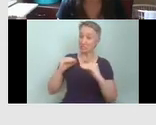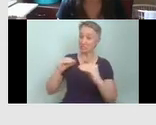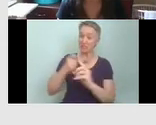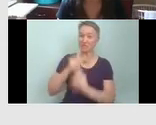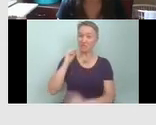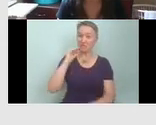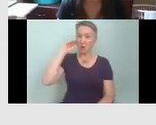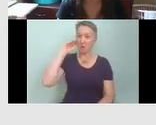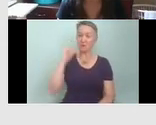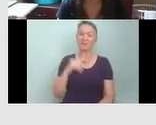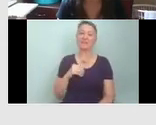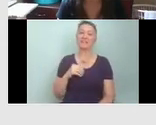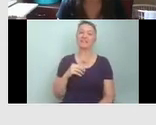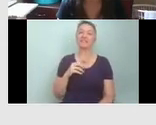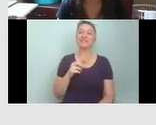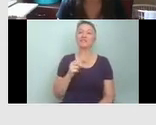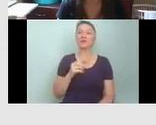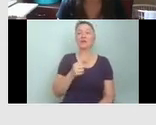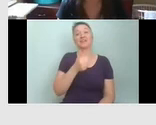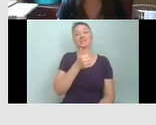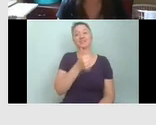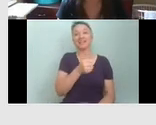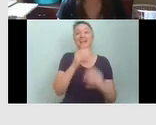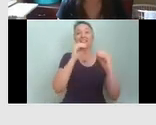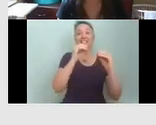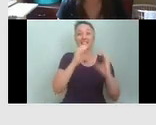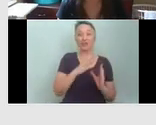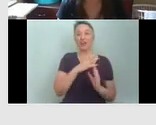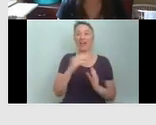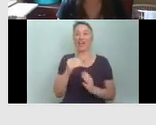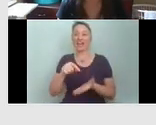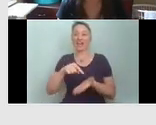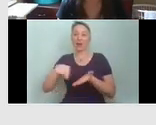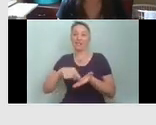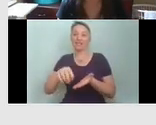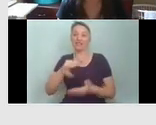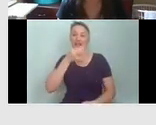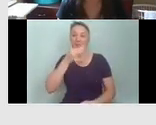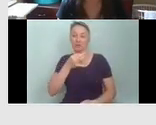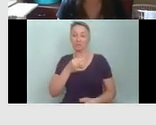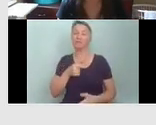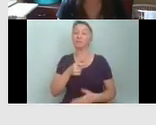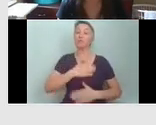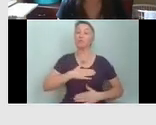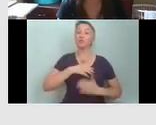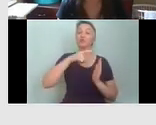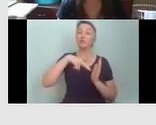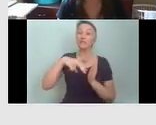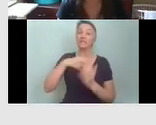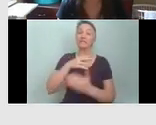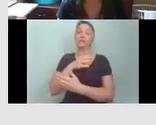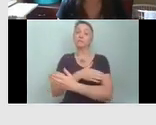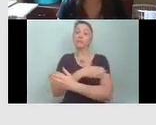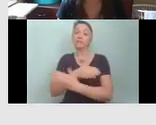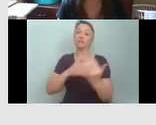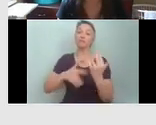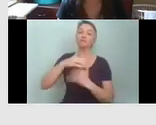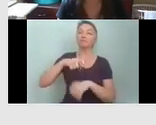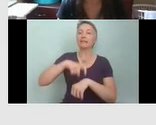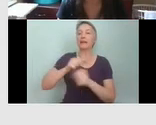So she's a teacher as well as a compensation expert. She said she enjoys reading, music, and spending time with family and friends.